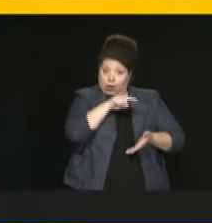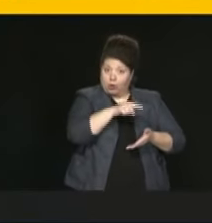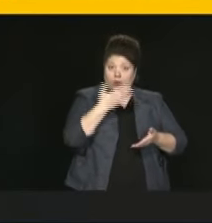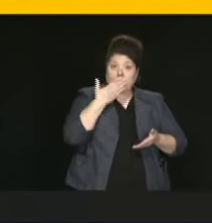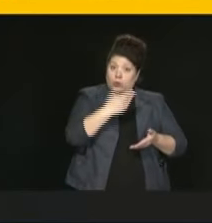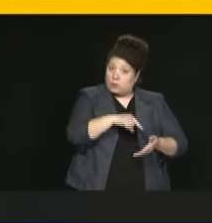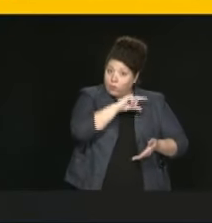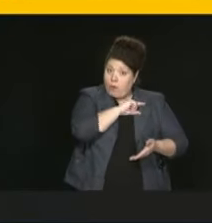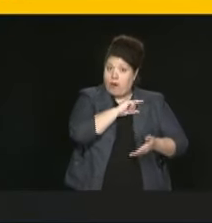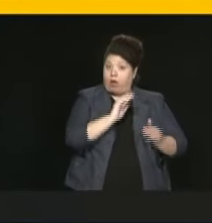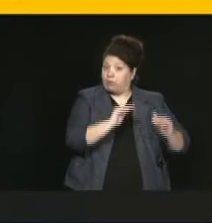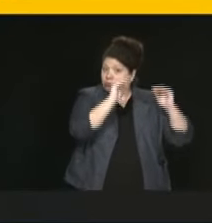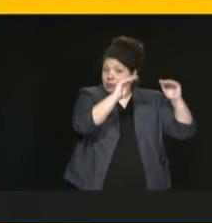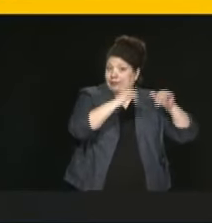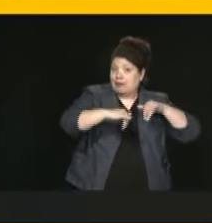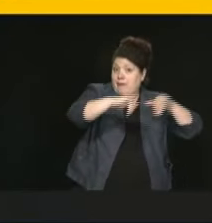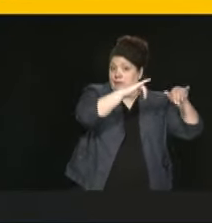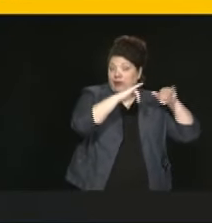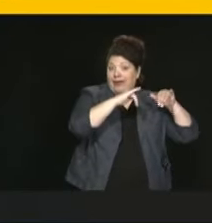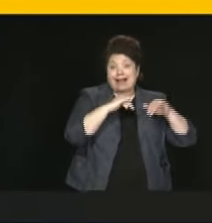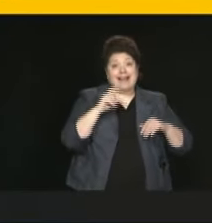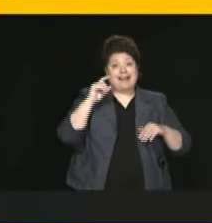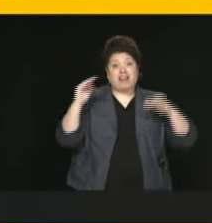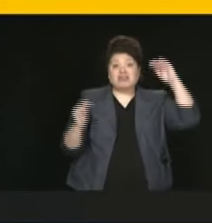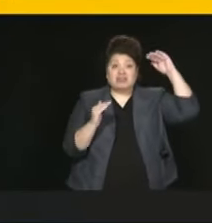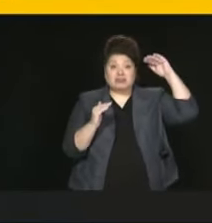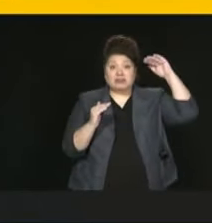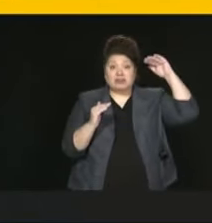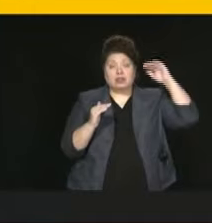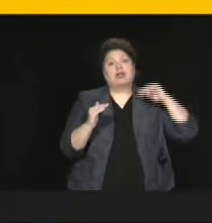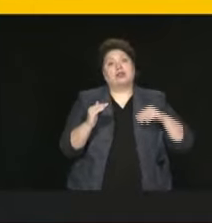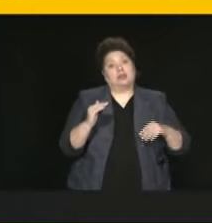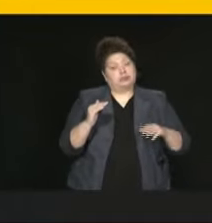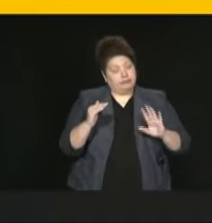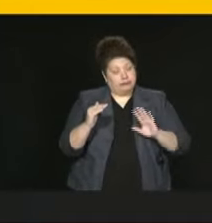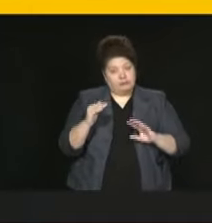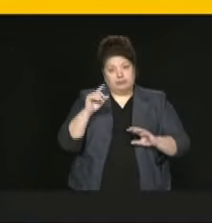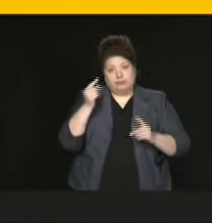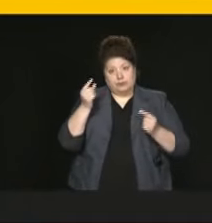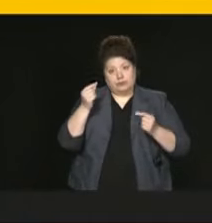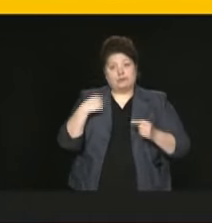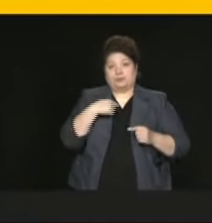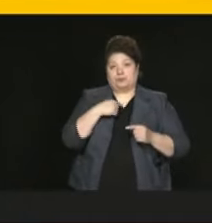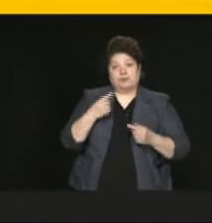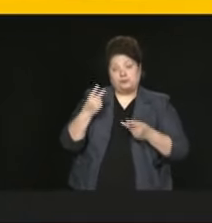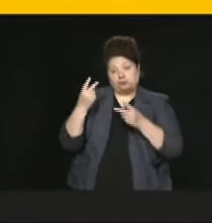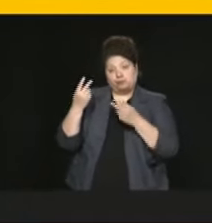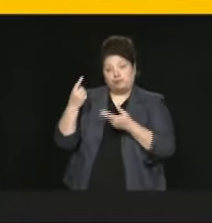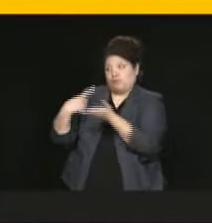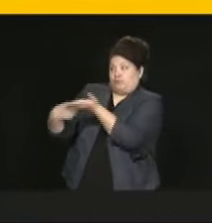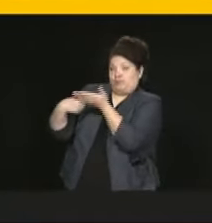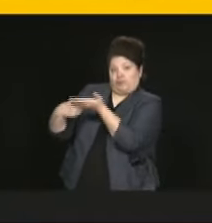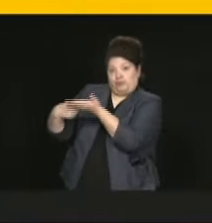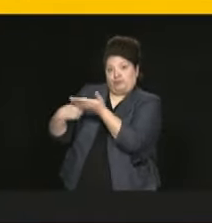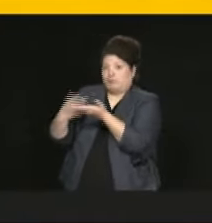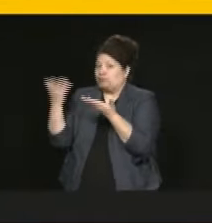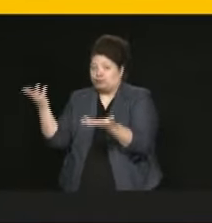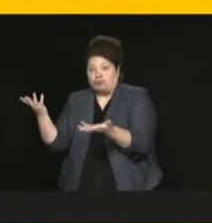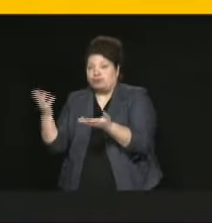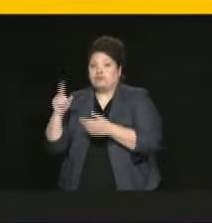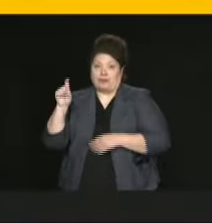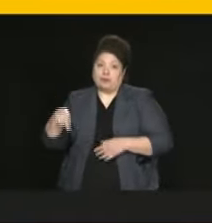meet standard, you have to go back and look at that arrangement. Well, I think that's right, Teresa. I think what you've